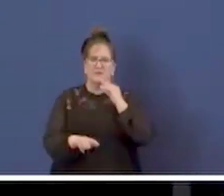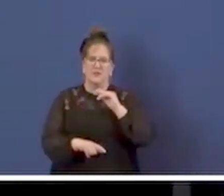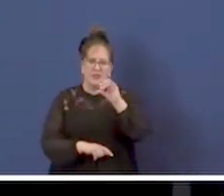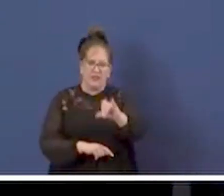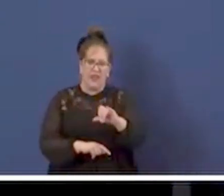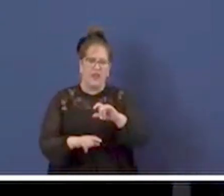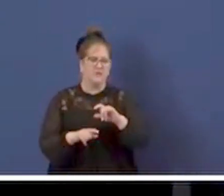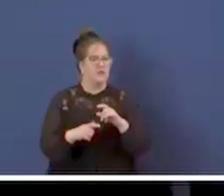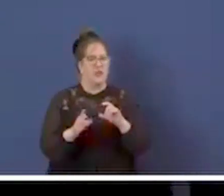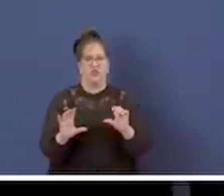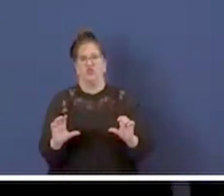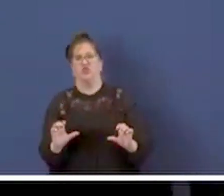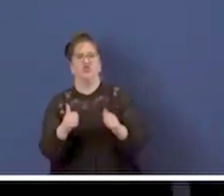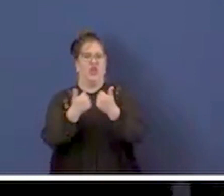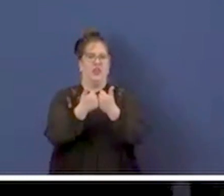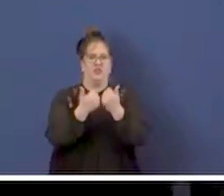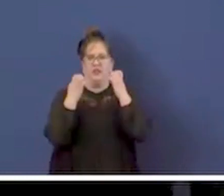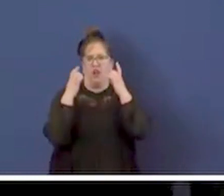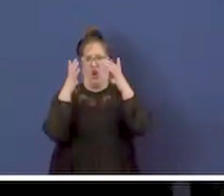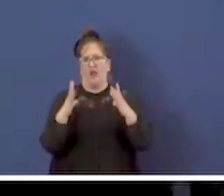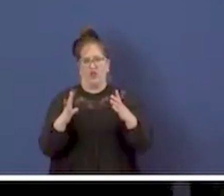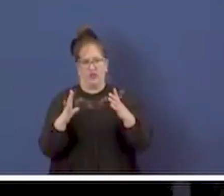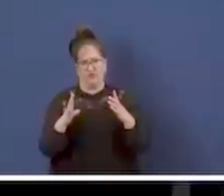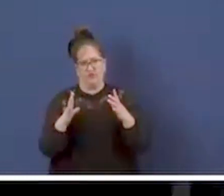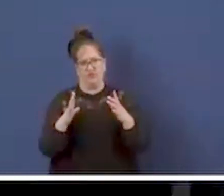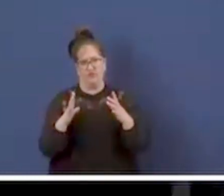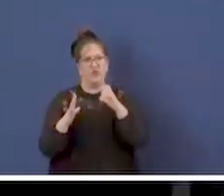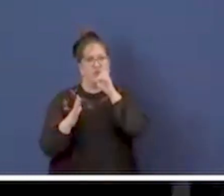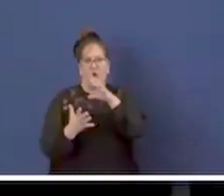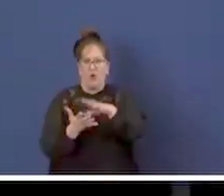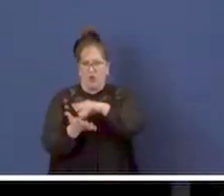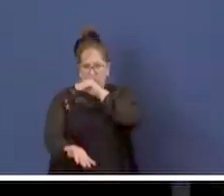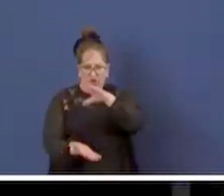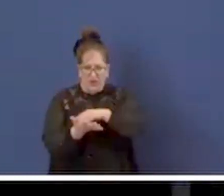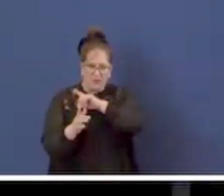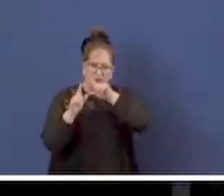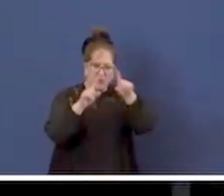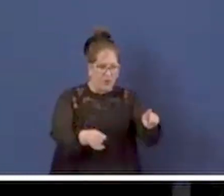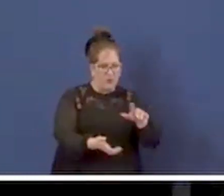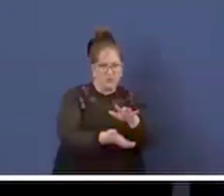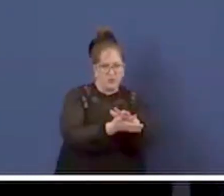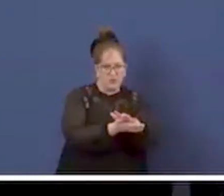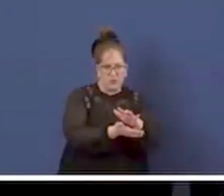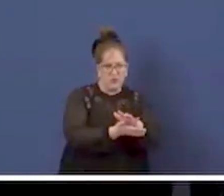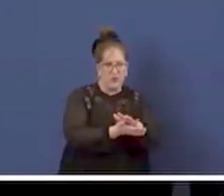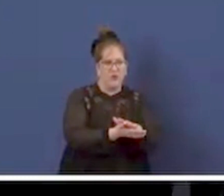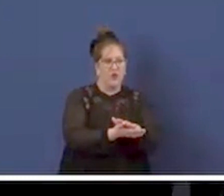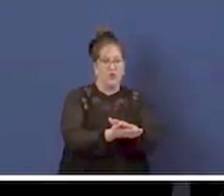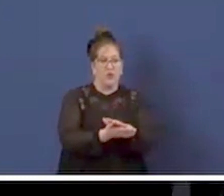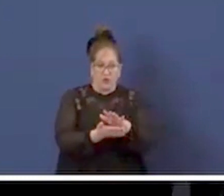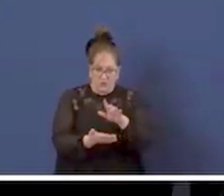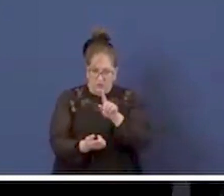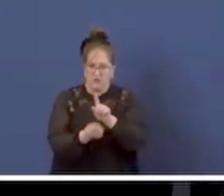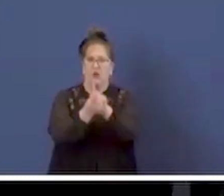there are just challenges that our educators, you don't learn it in a classroom, you learn it on the fly